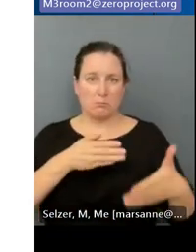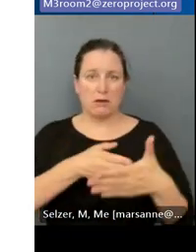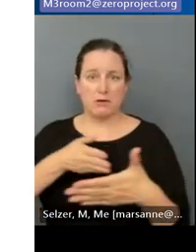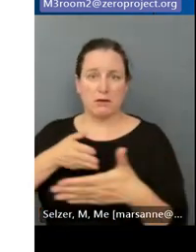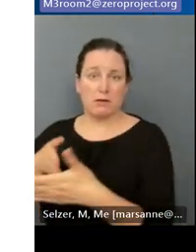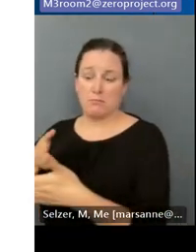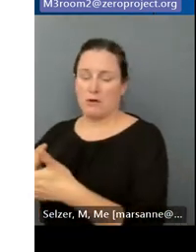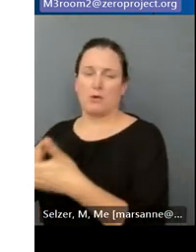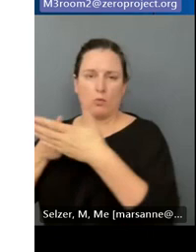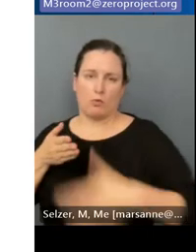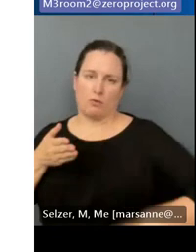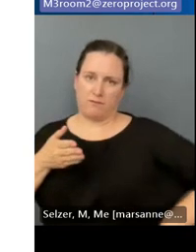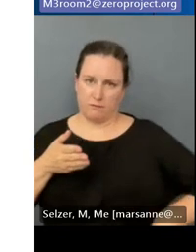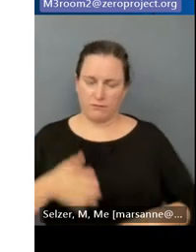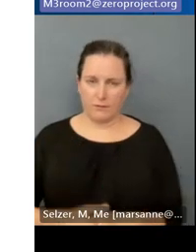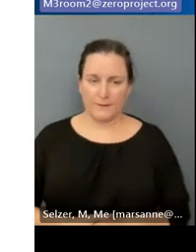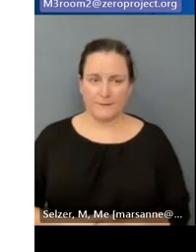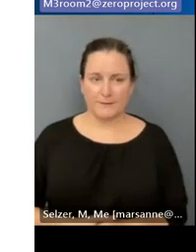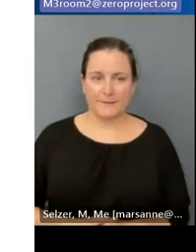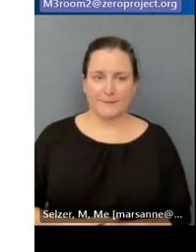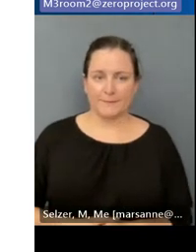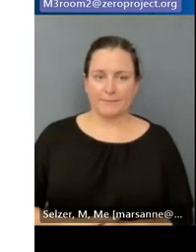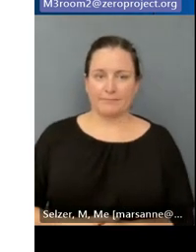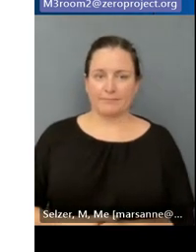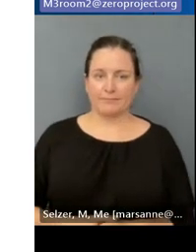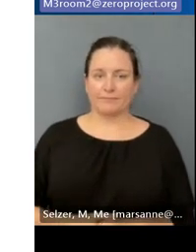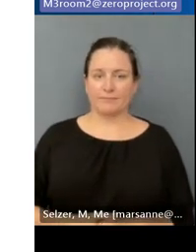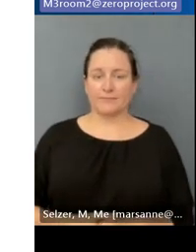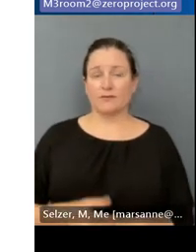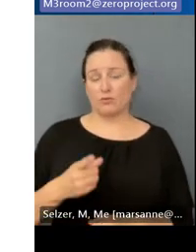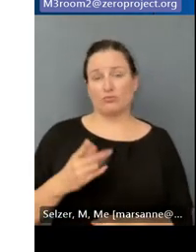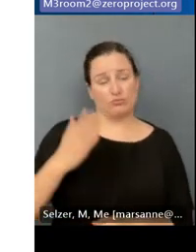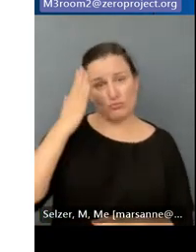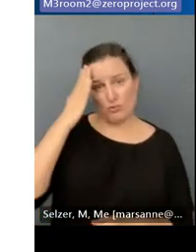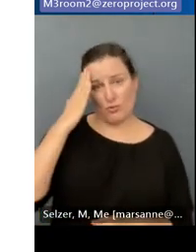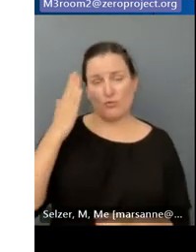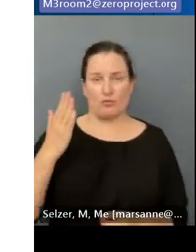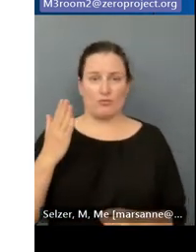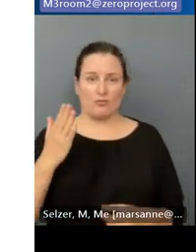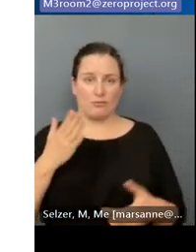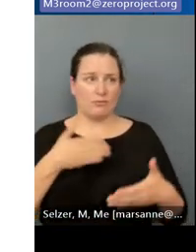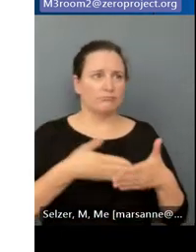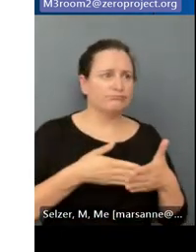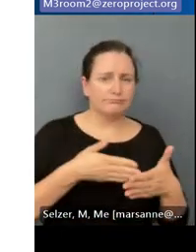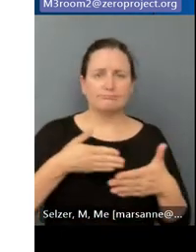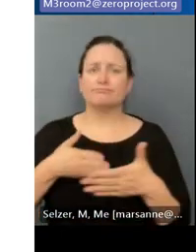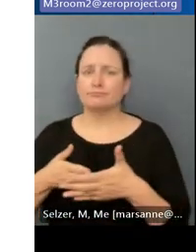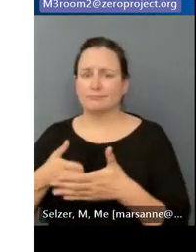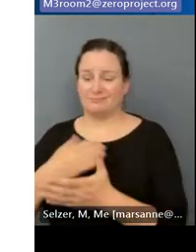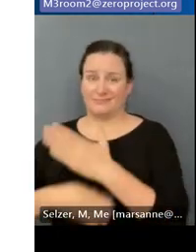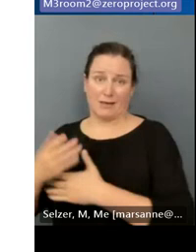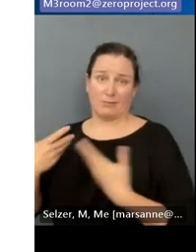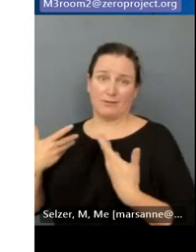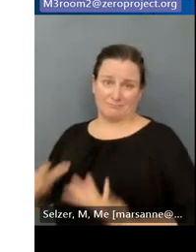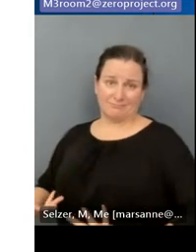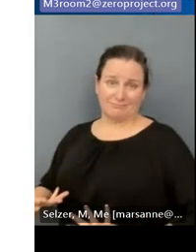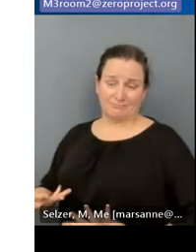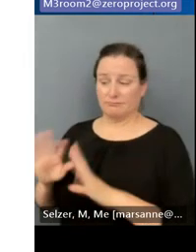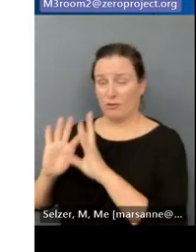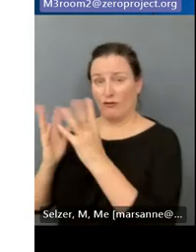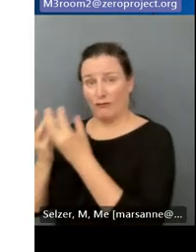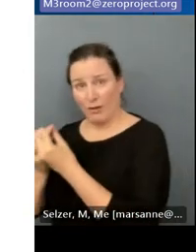don't know together to think what is the barriers. It's necessary to listen to the people with disabilities and their families and